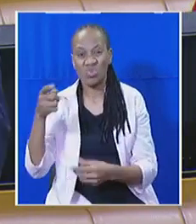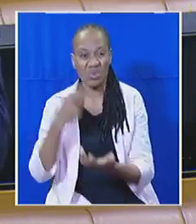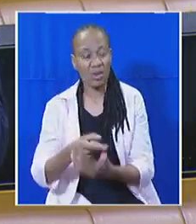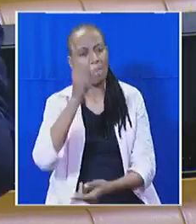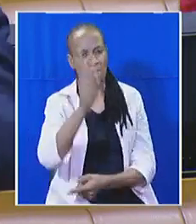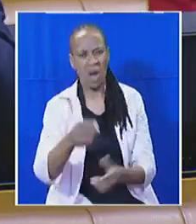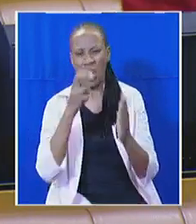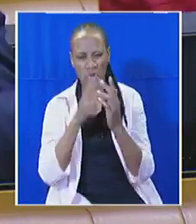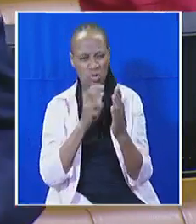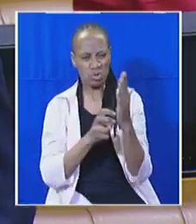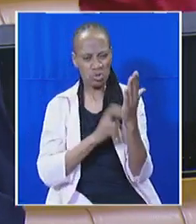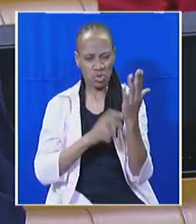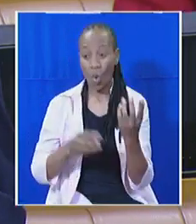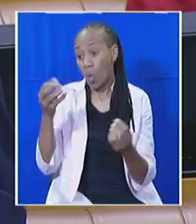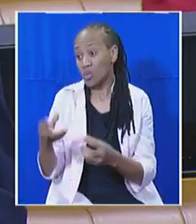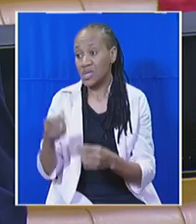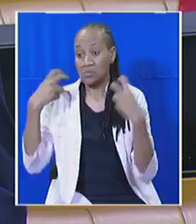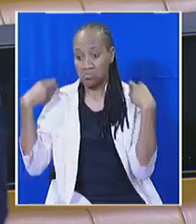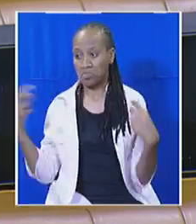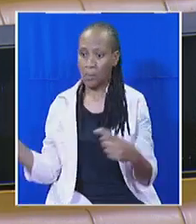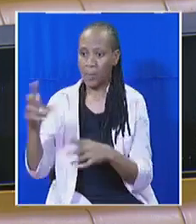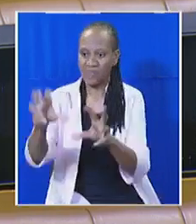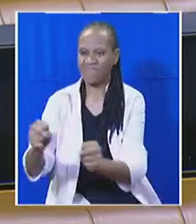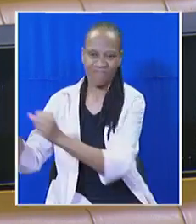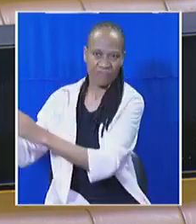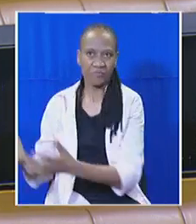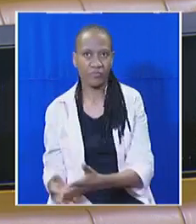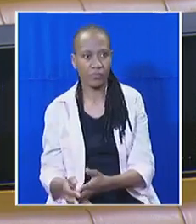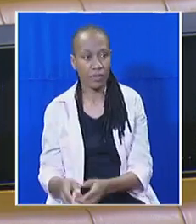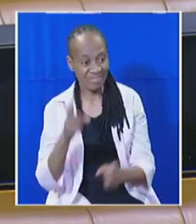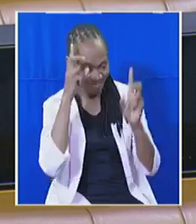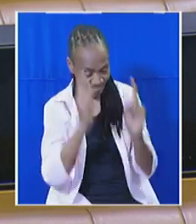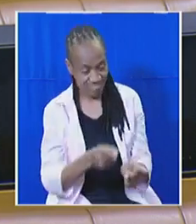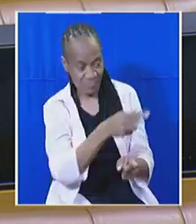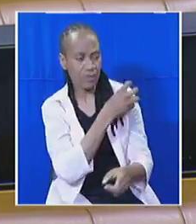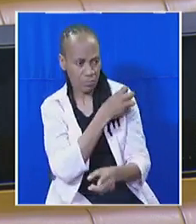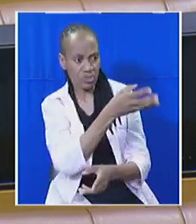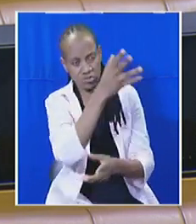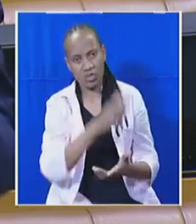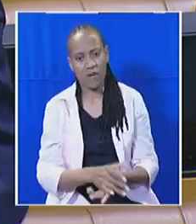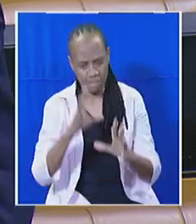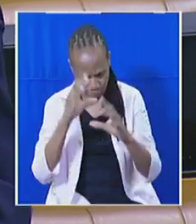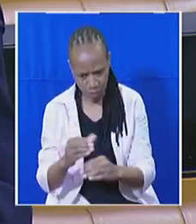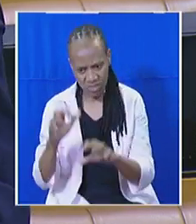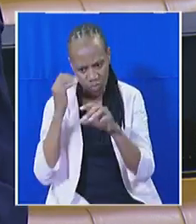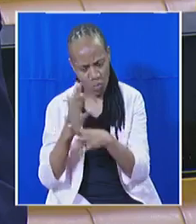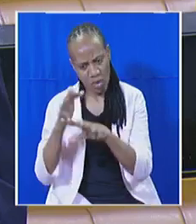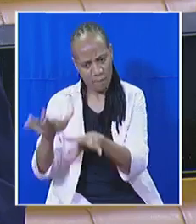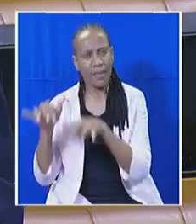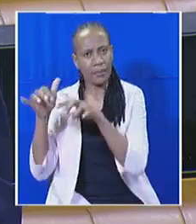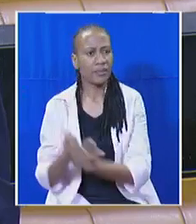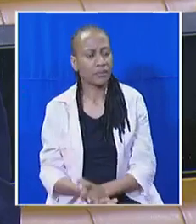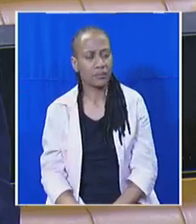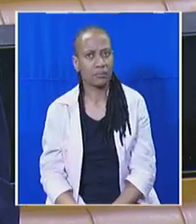the rules or even called security. You must be hard on the ministers. They must take the work of parliament seriously. Honourable Please.